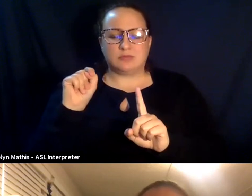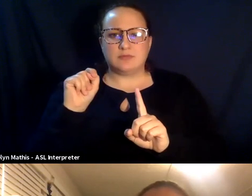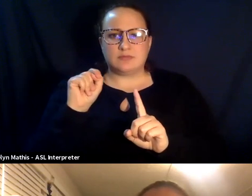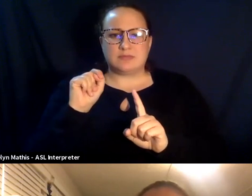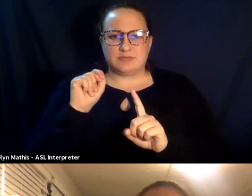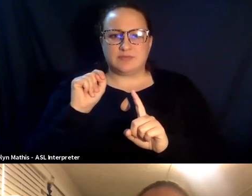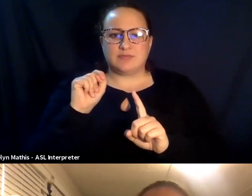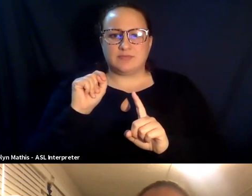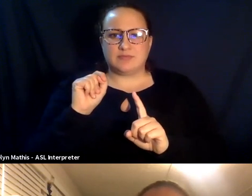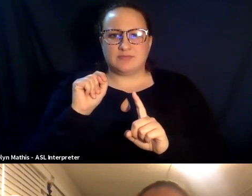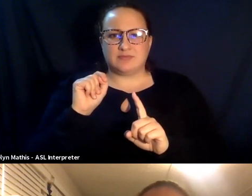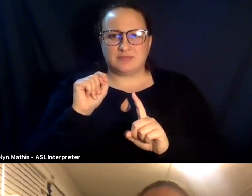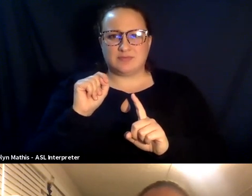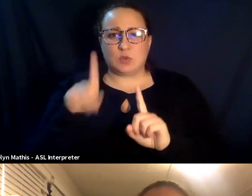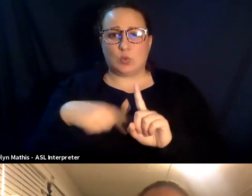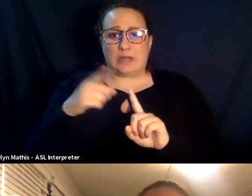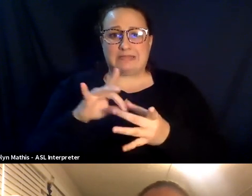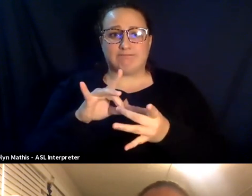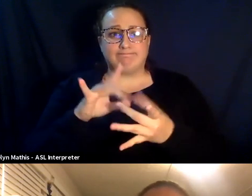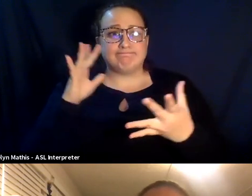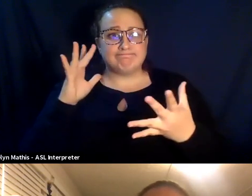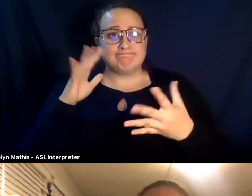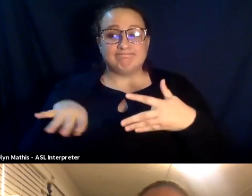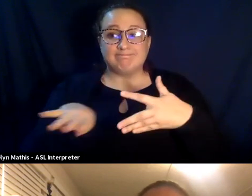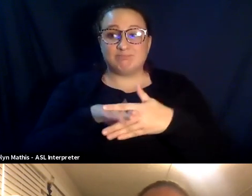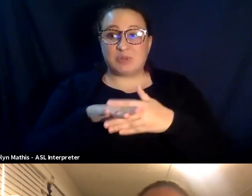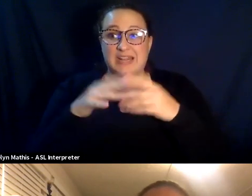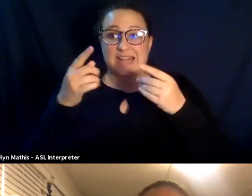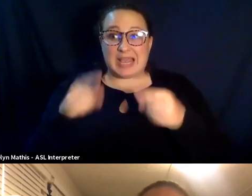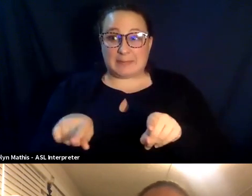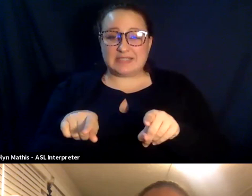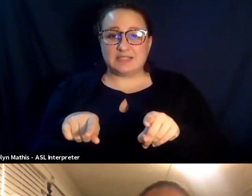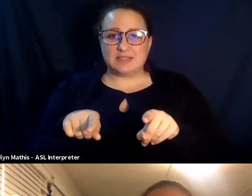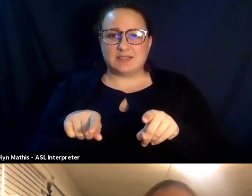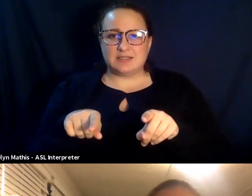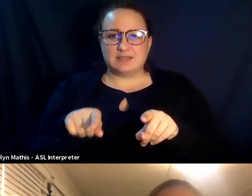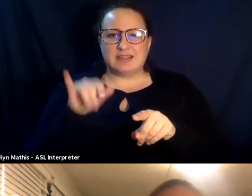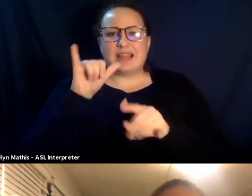when he disengages and goes for a break. That is a skill of having to,